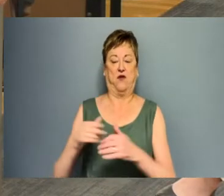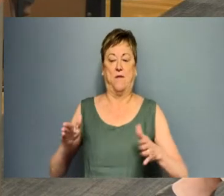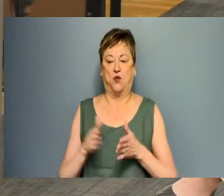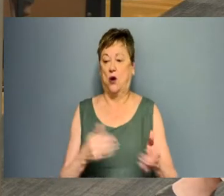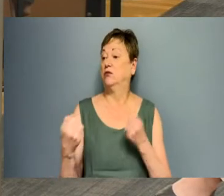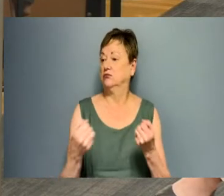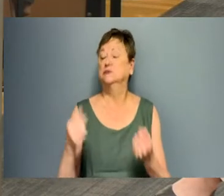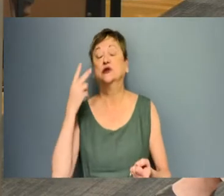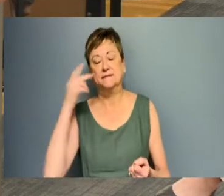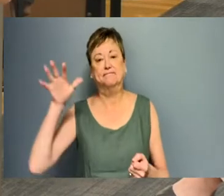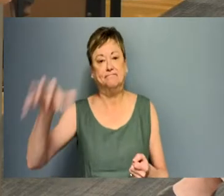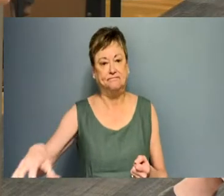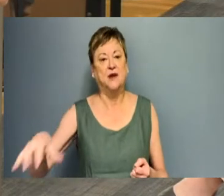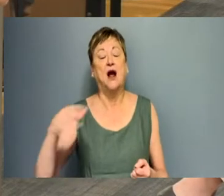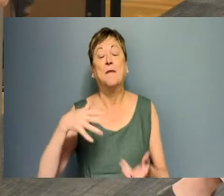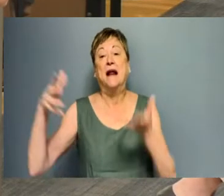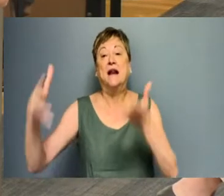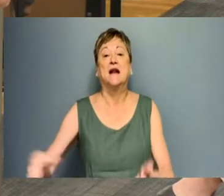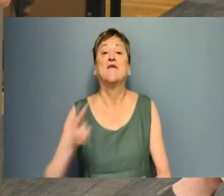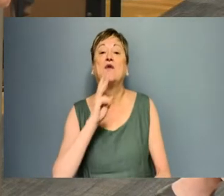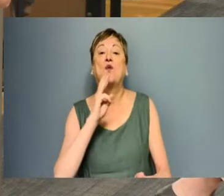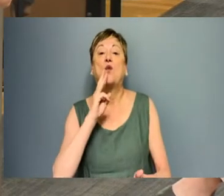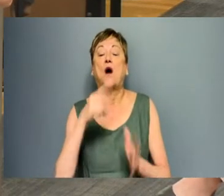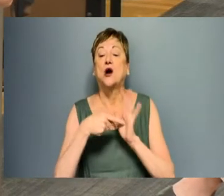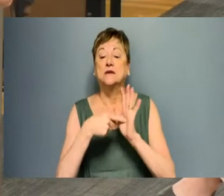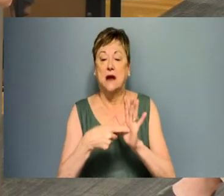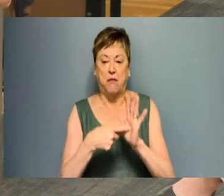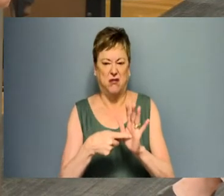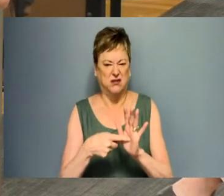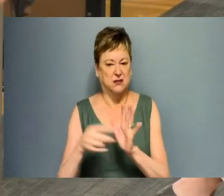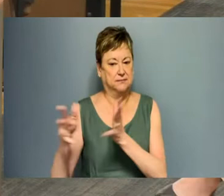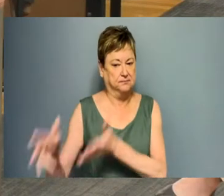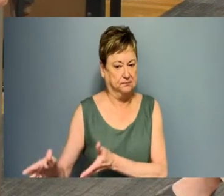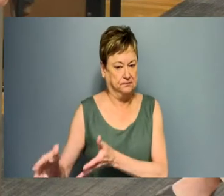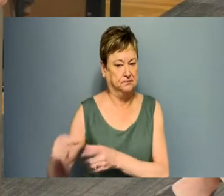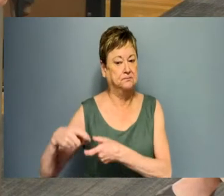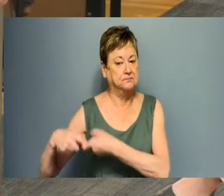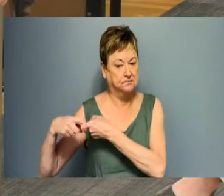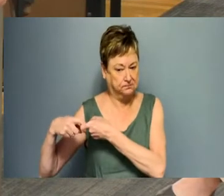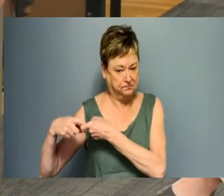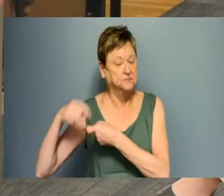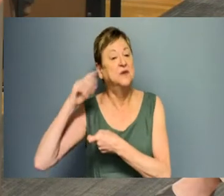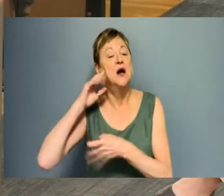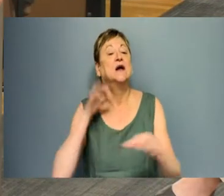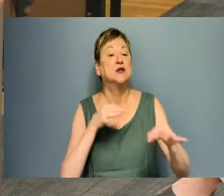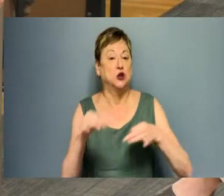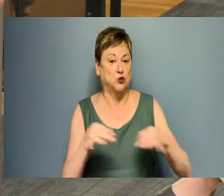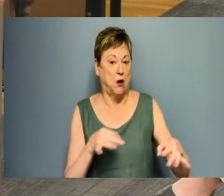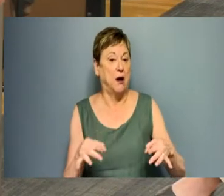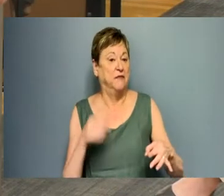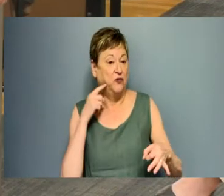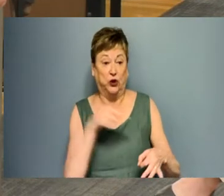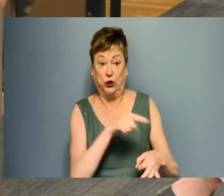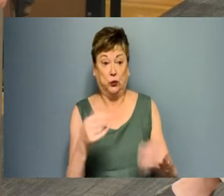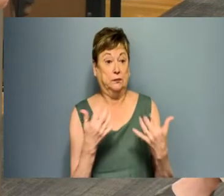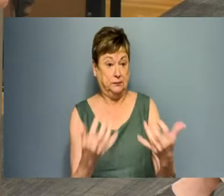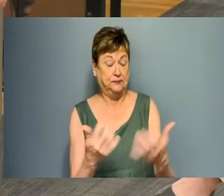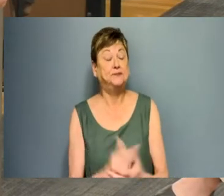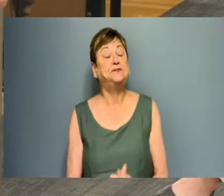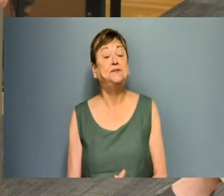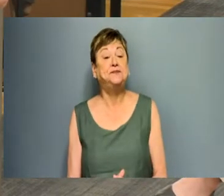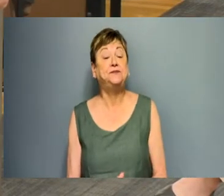And I'm gonna leave those water samples for a moment and just describe a little bit for the audience